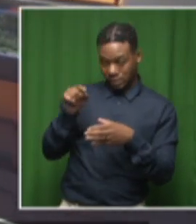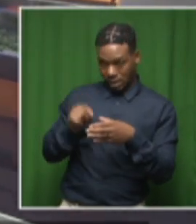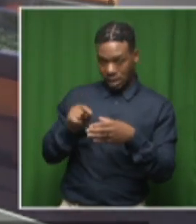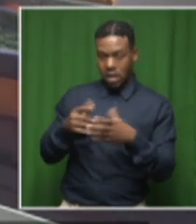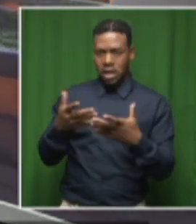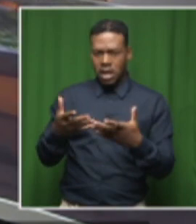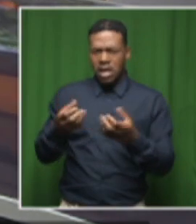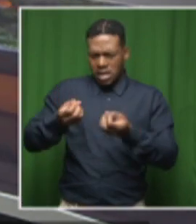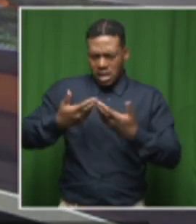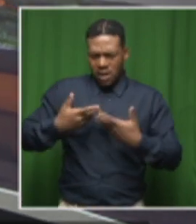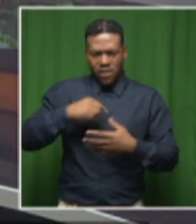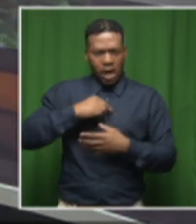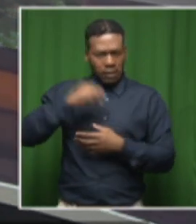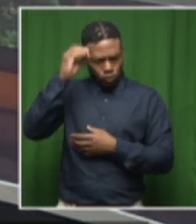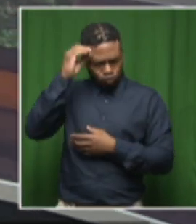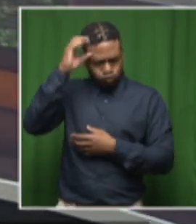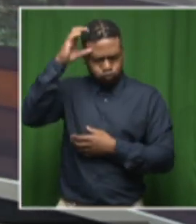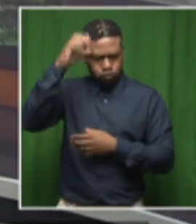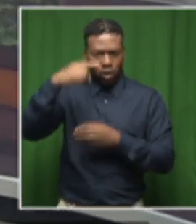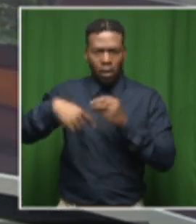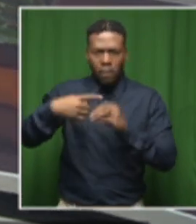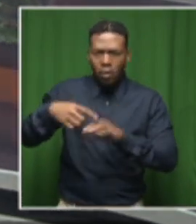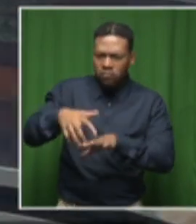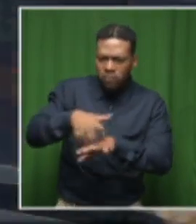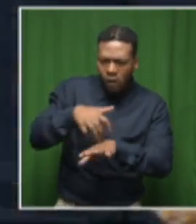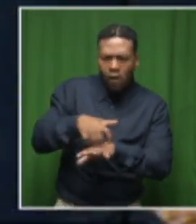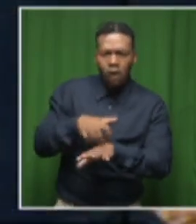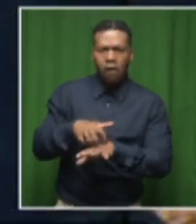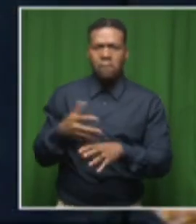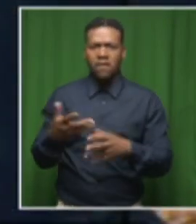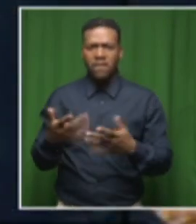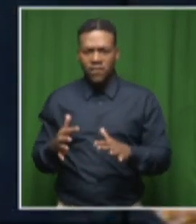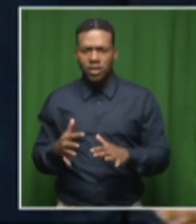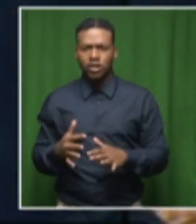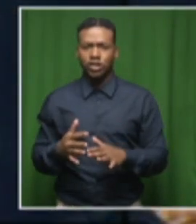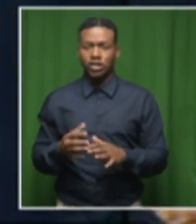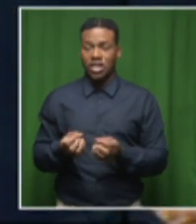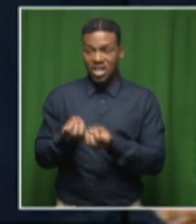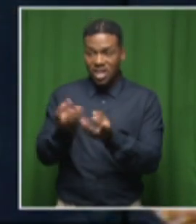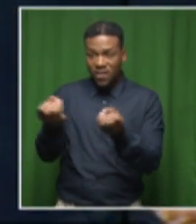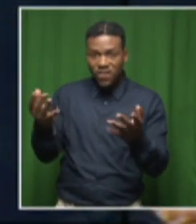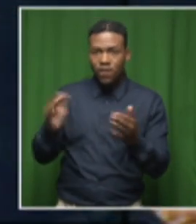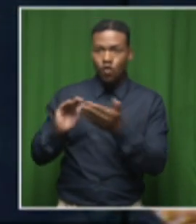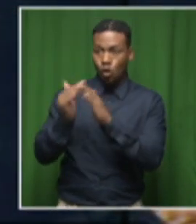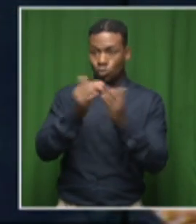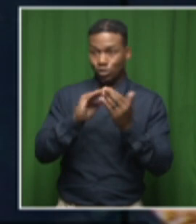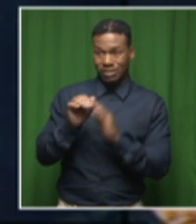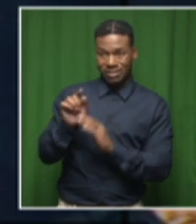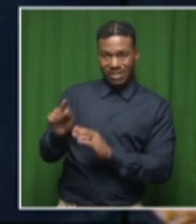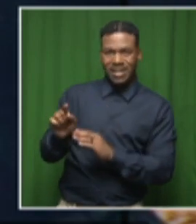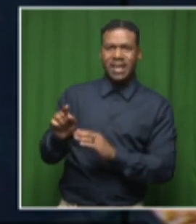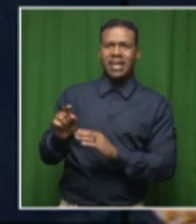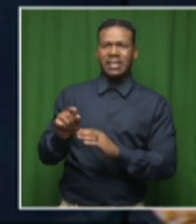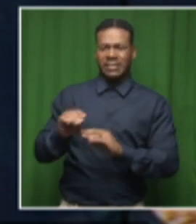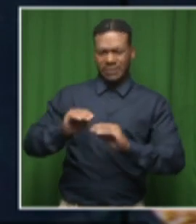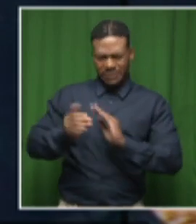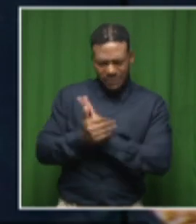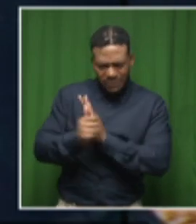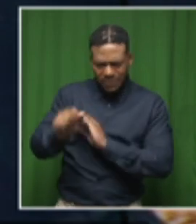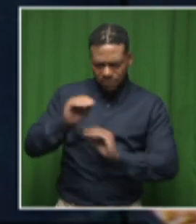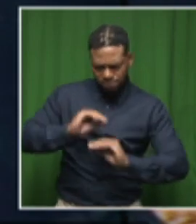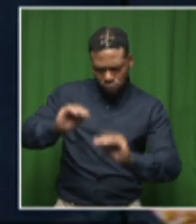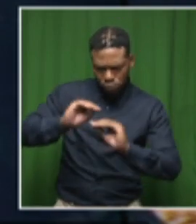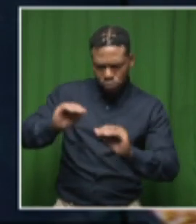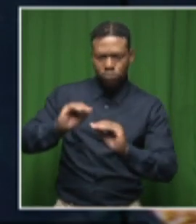expertise around farming and really equipping the Moletele community with the necessary information and education. And then we have